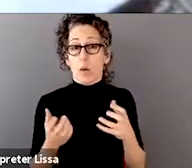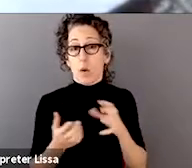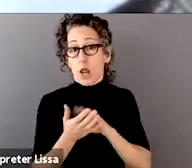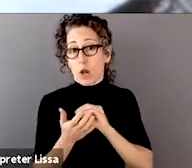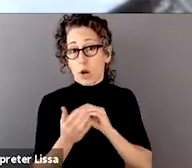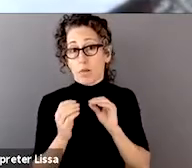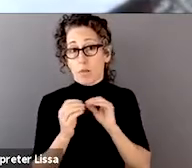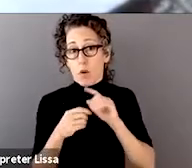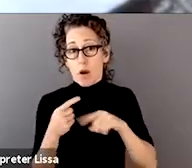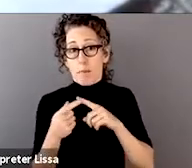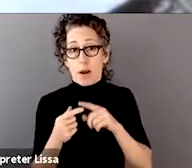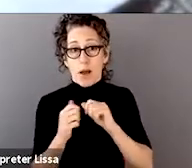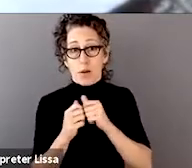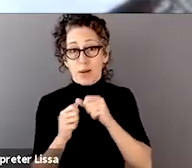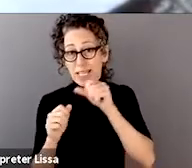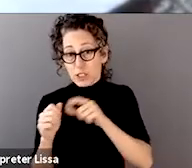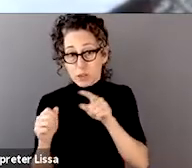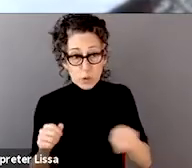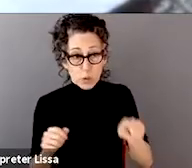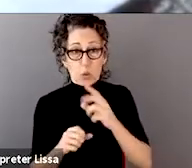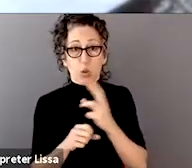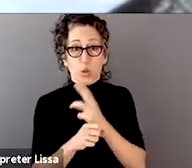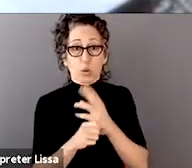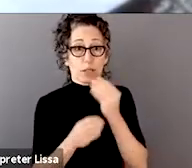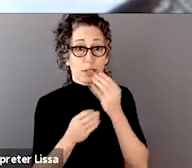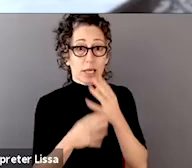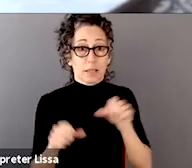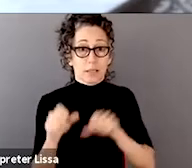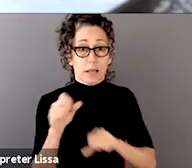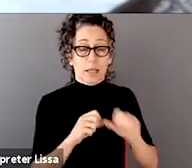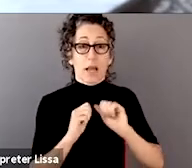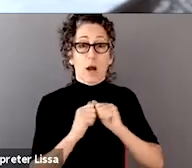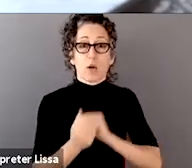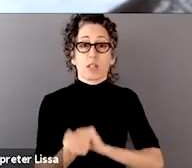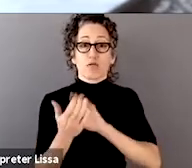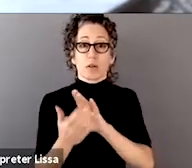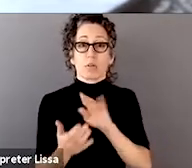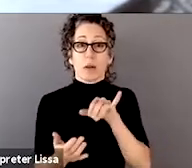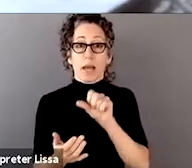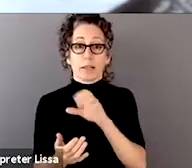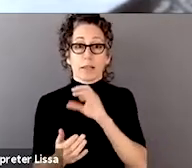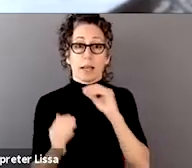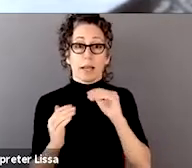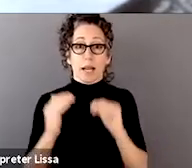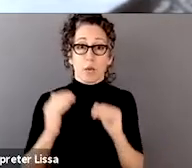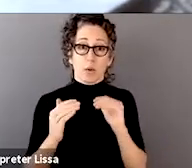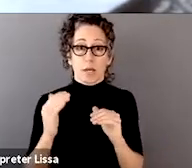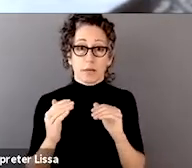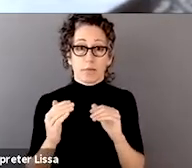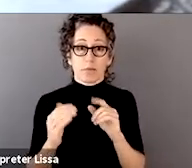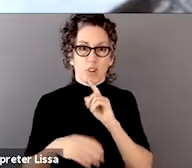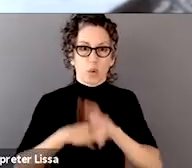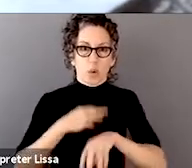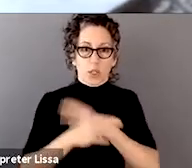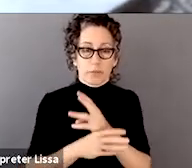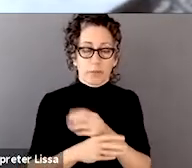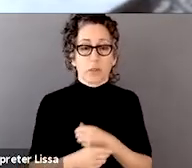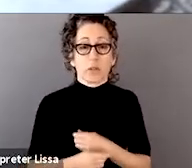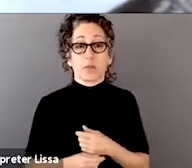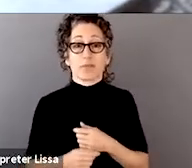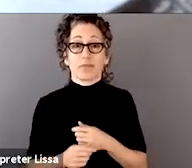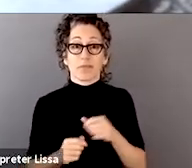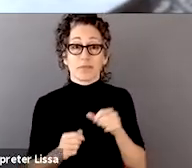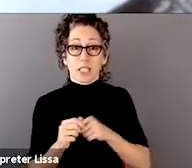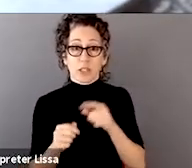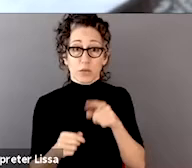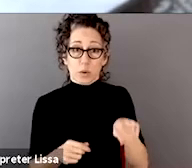about how each of you use data science to address bias and inequity in the real world. Could you each spend a few minutes as sort of an